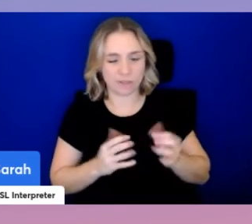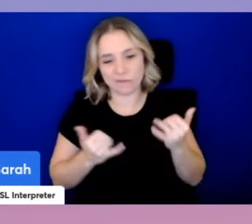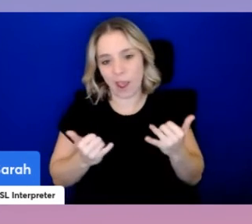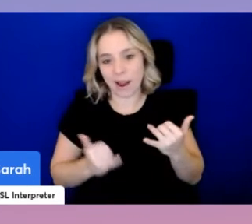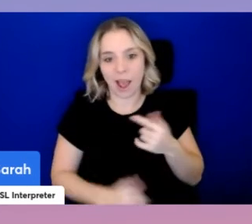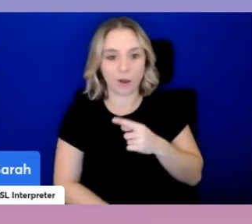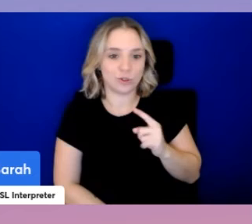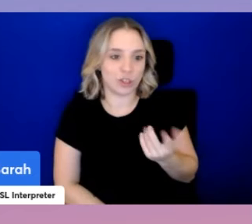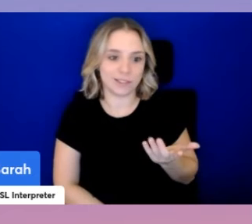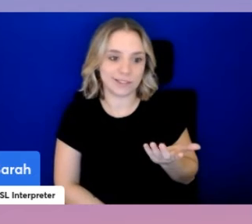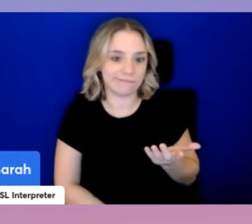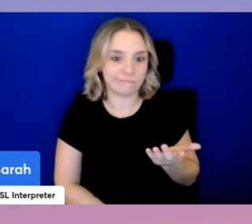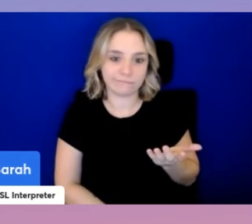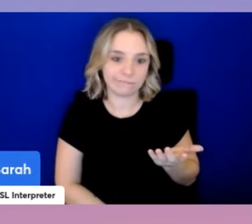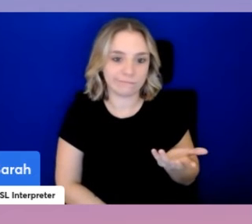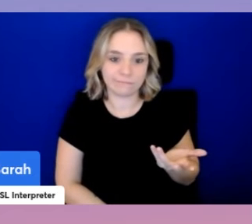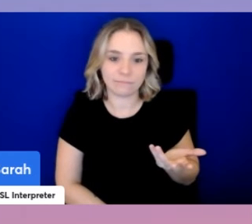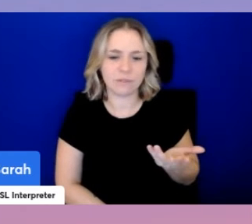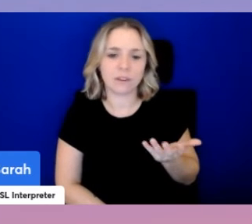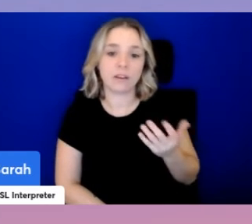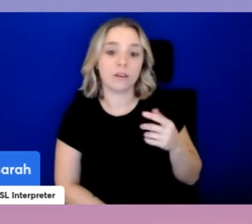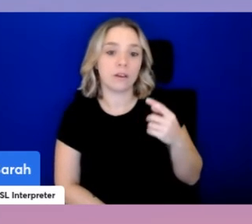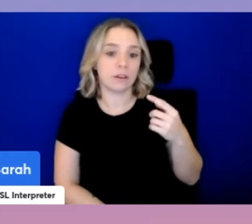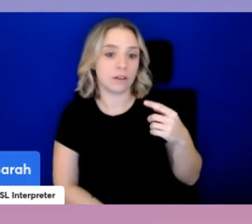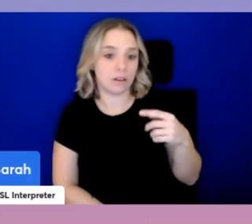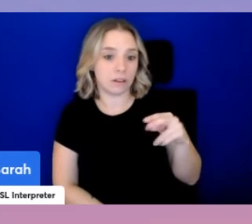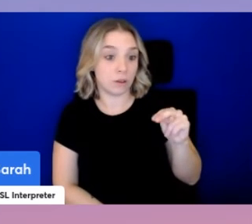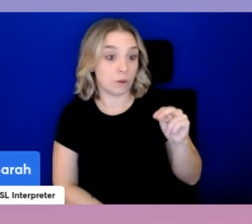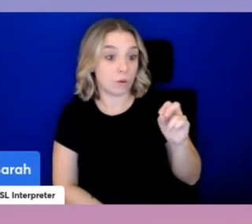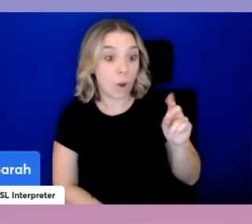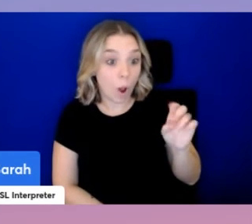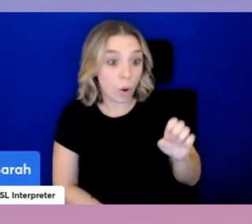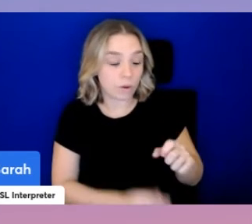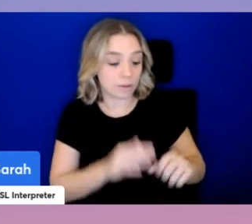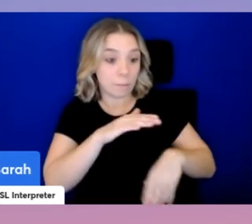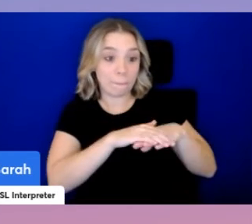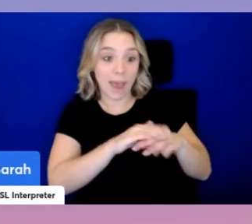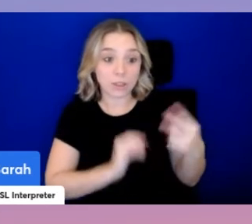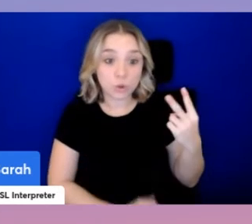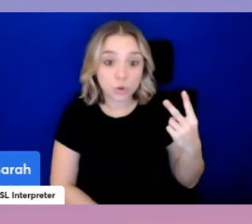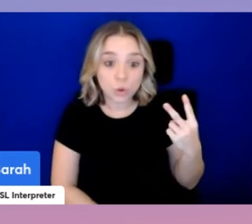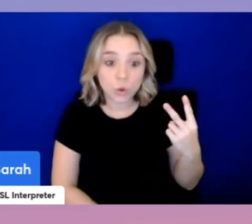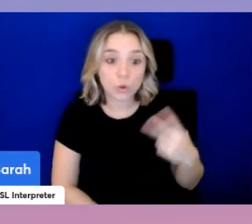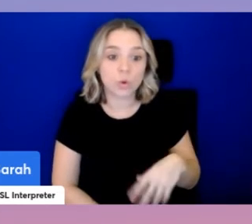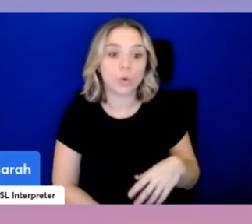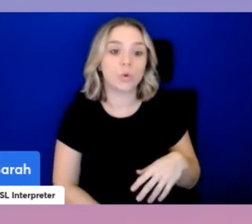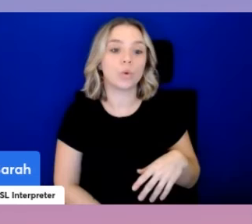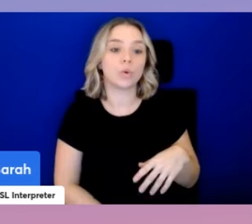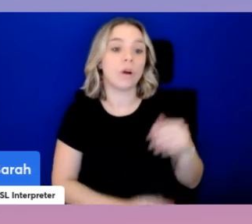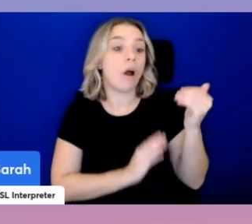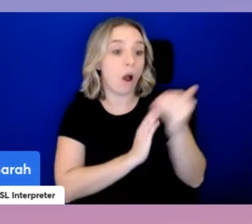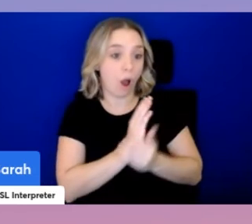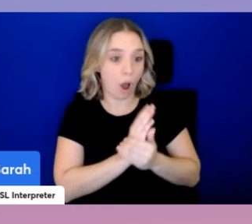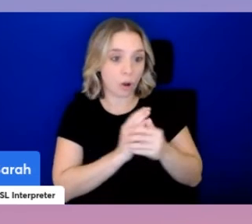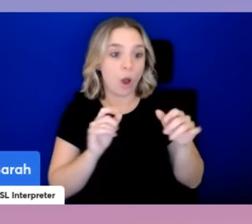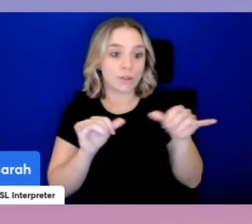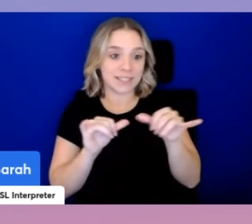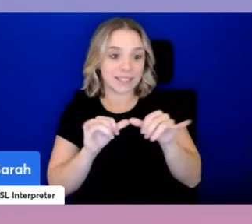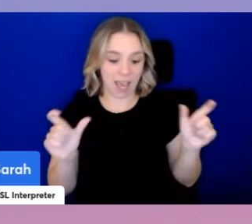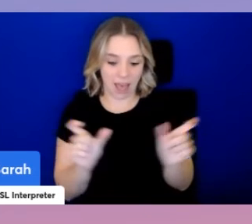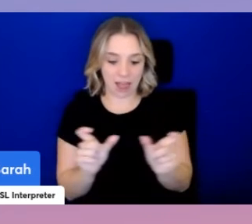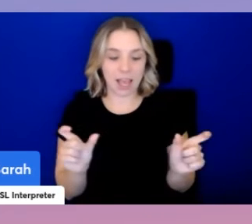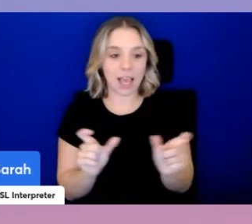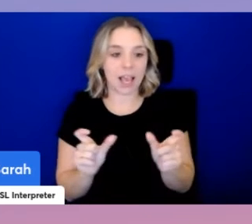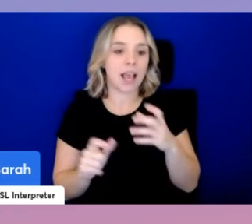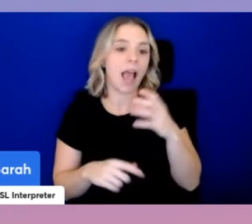min 1 node, max 2. We also enable auto scaling, and we also enable auto